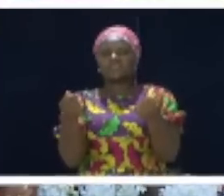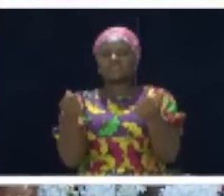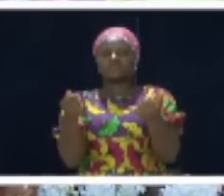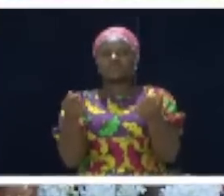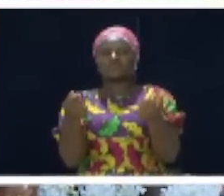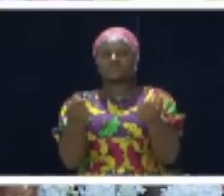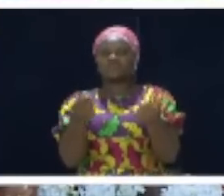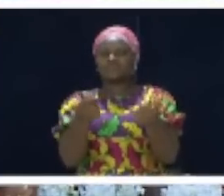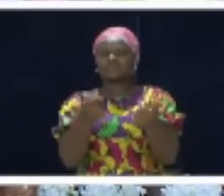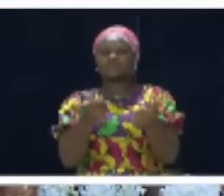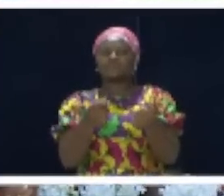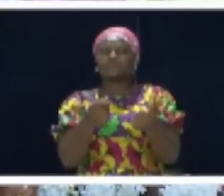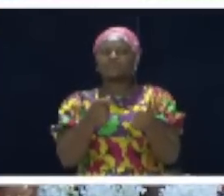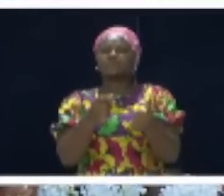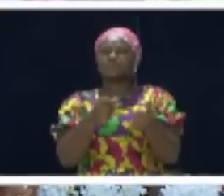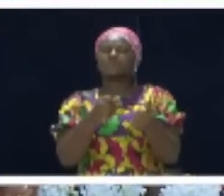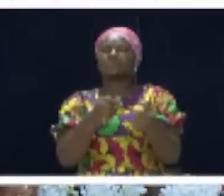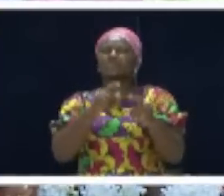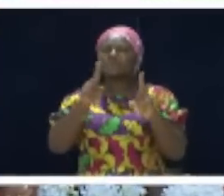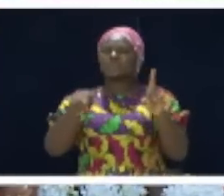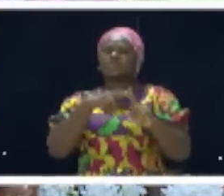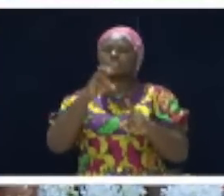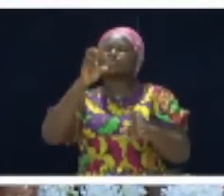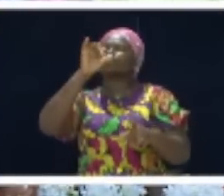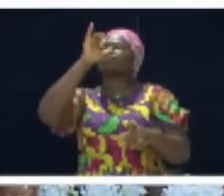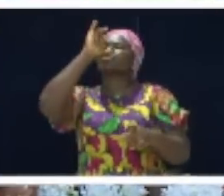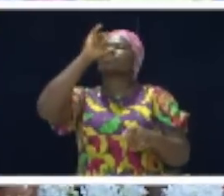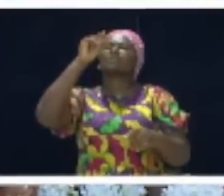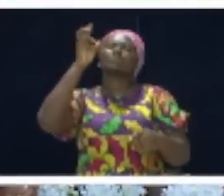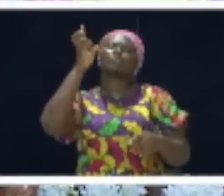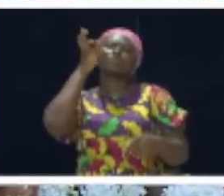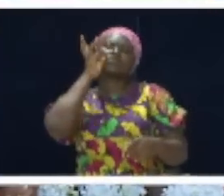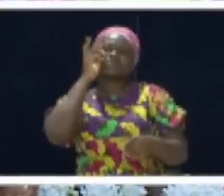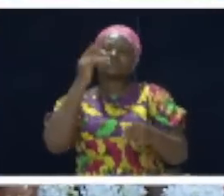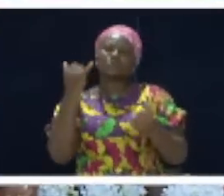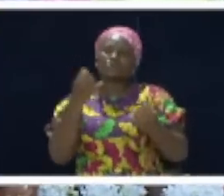When you drink the wine tonight, we're going to say, Father,